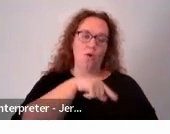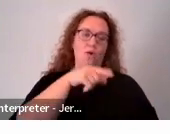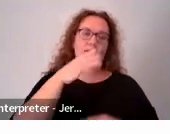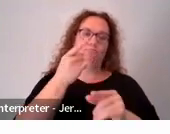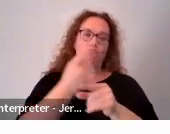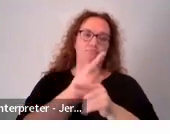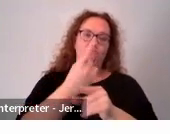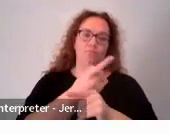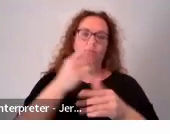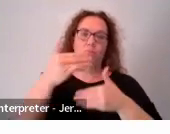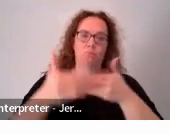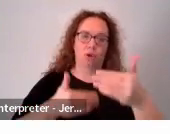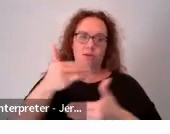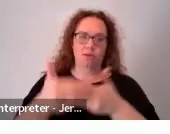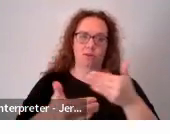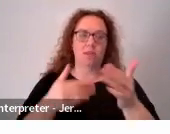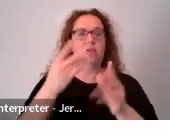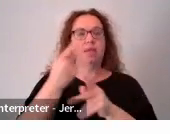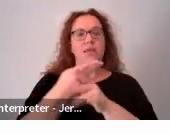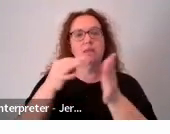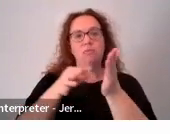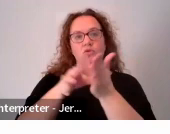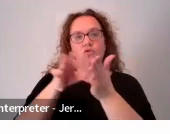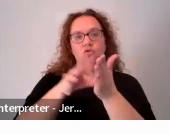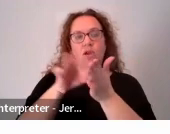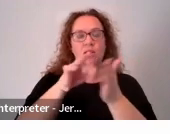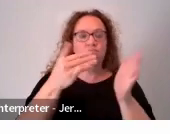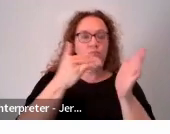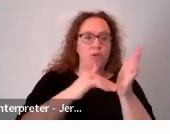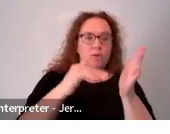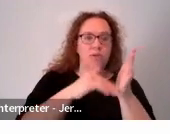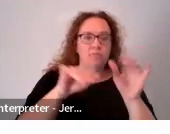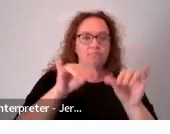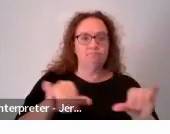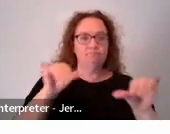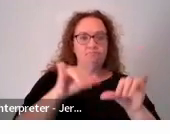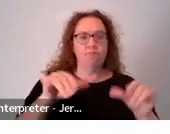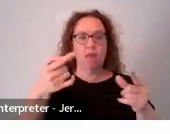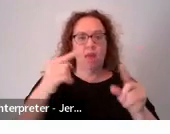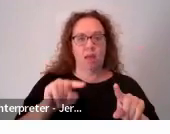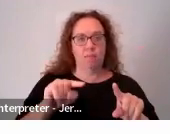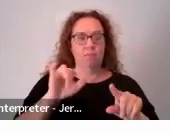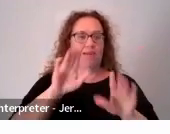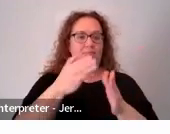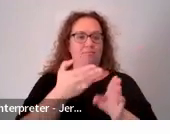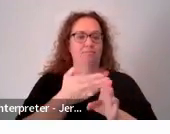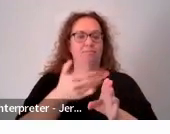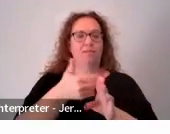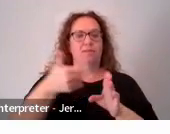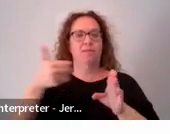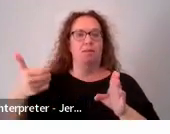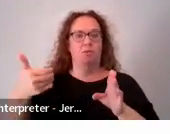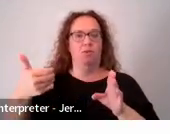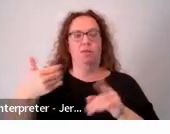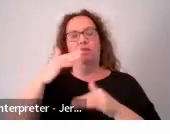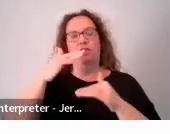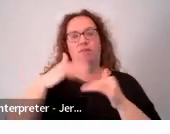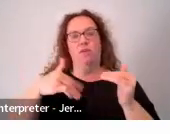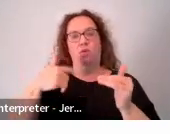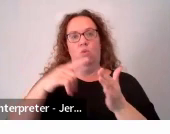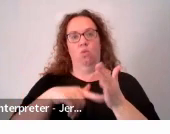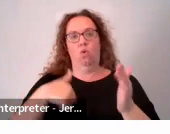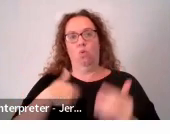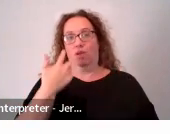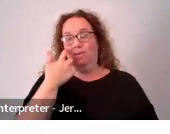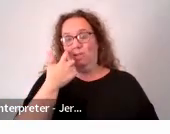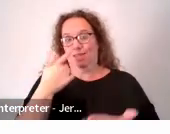providers and keeping track of trends in adverse incident reports, but that's sort of a different side than what we are talking